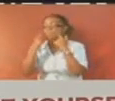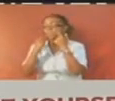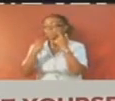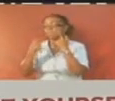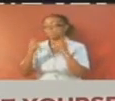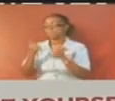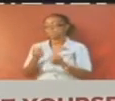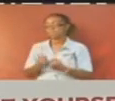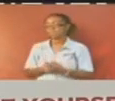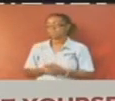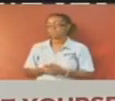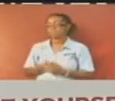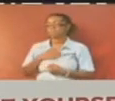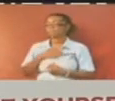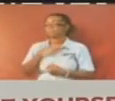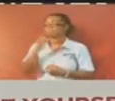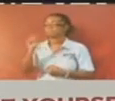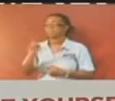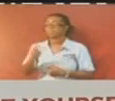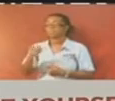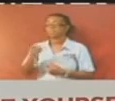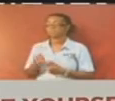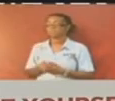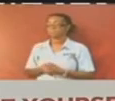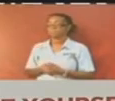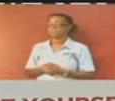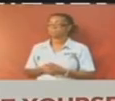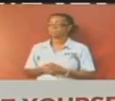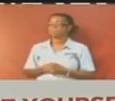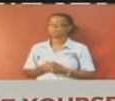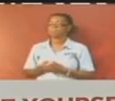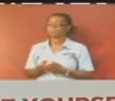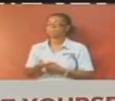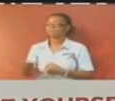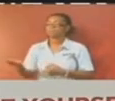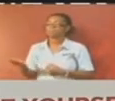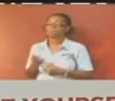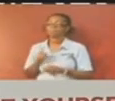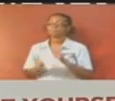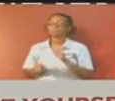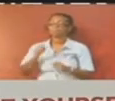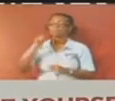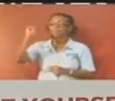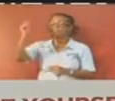So the question is the heart of the nation beating right?